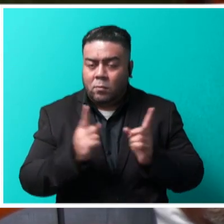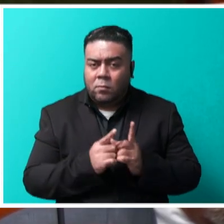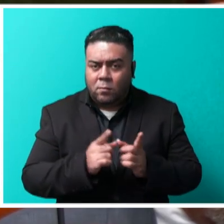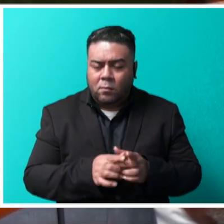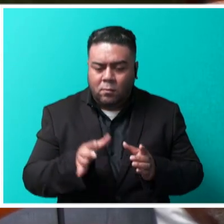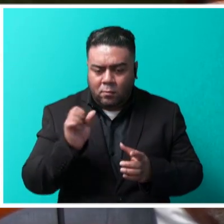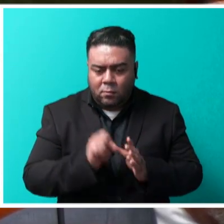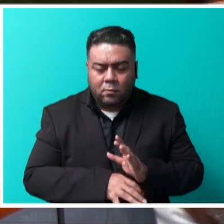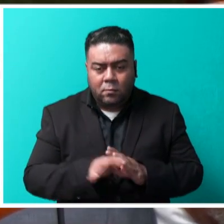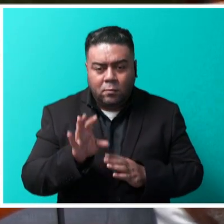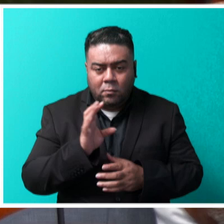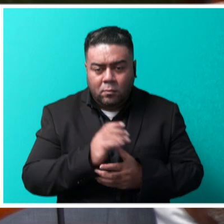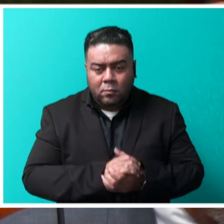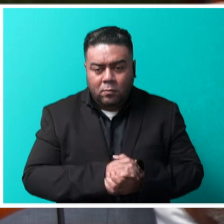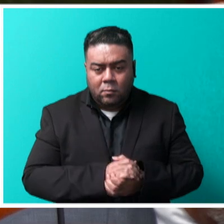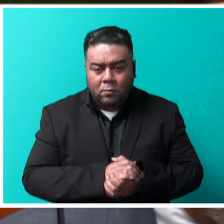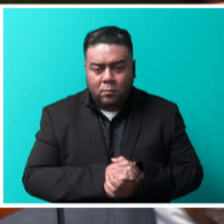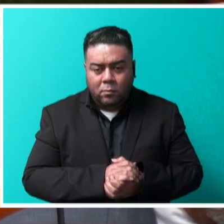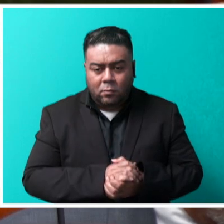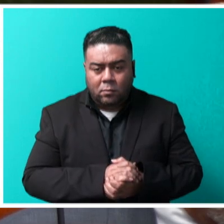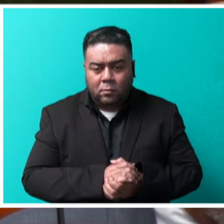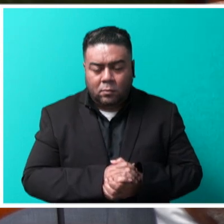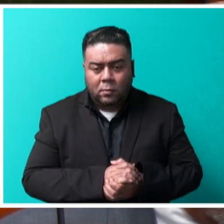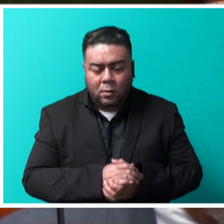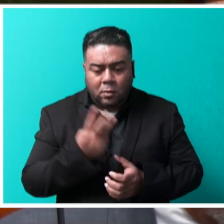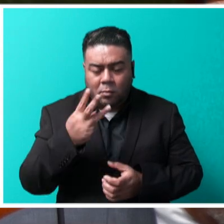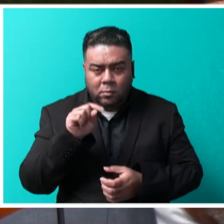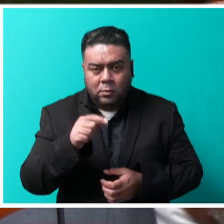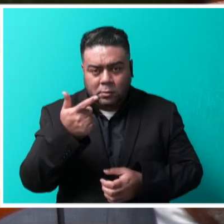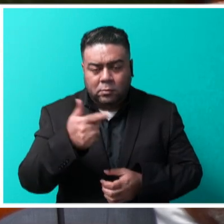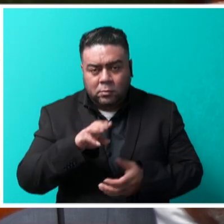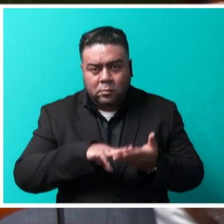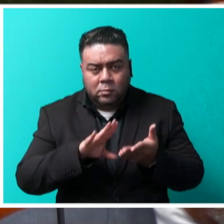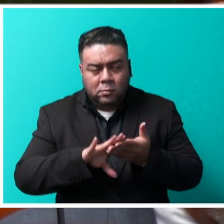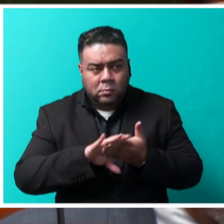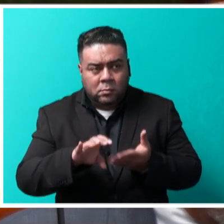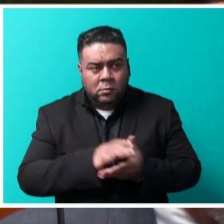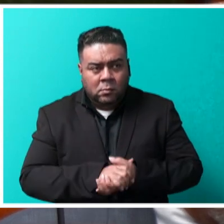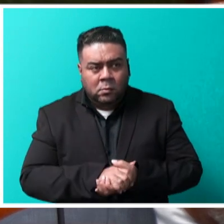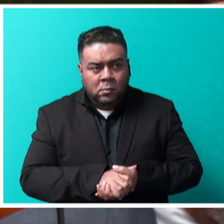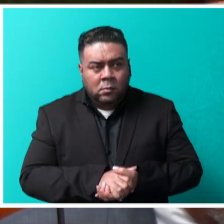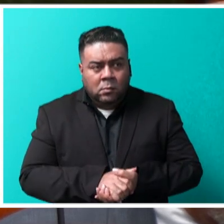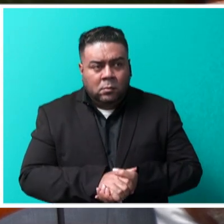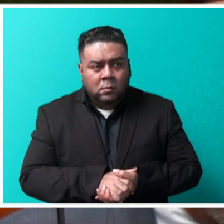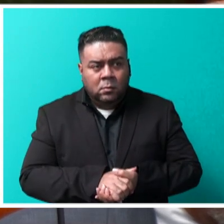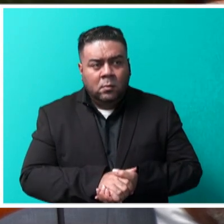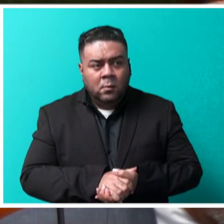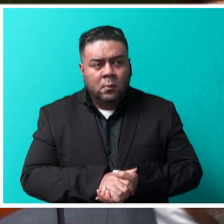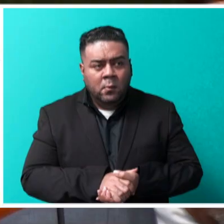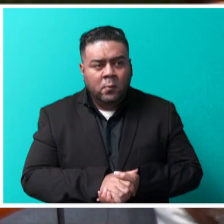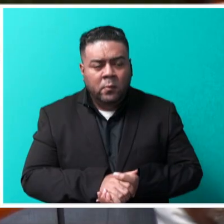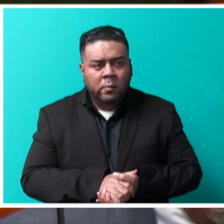statutory obligations, the Department of Children has been allocated $3.7 million. This funding will directly support the implementation